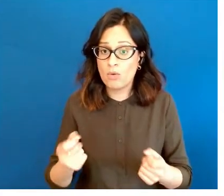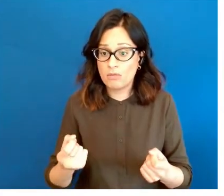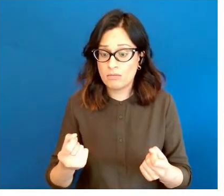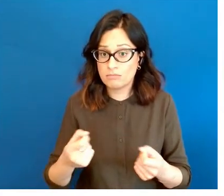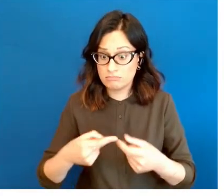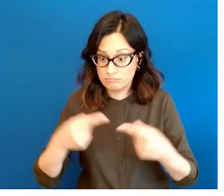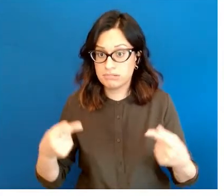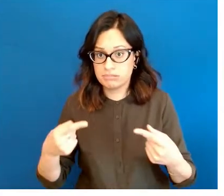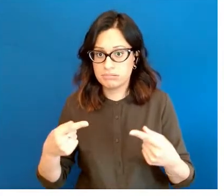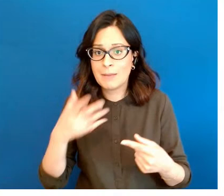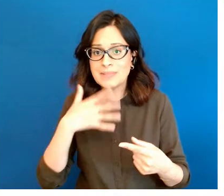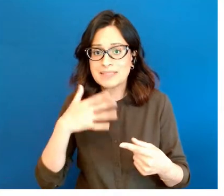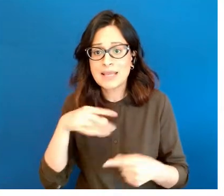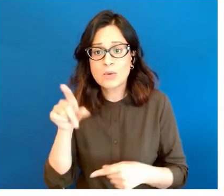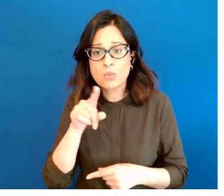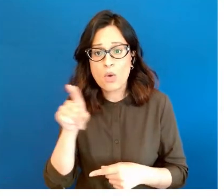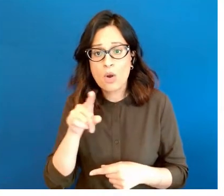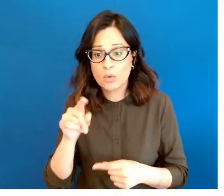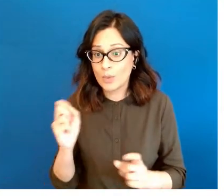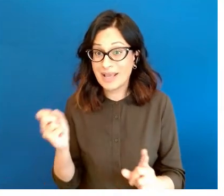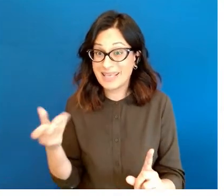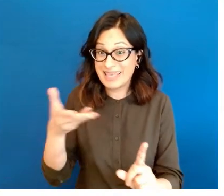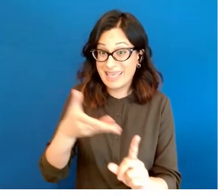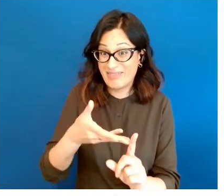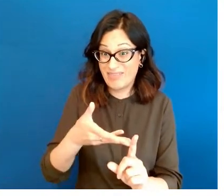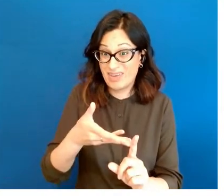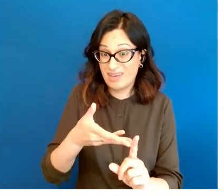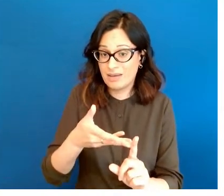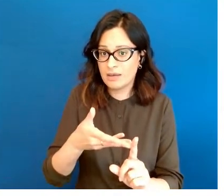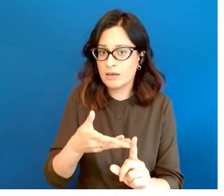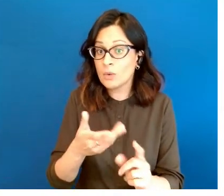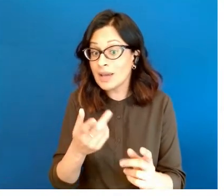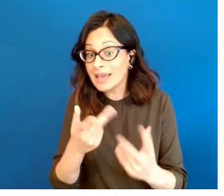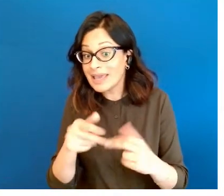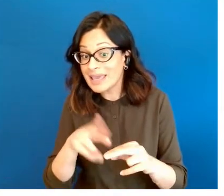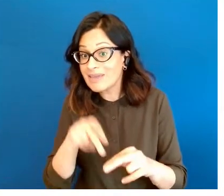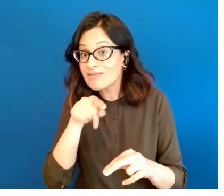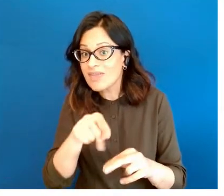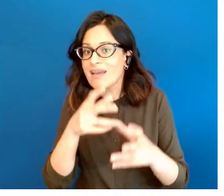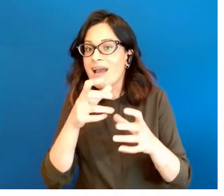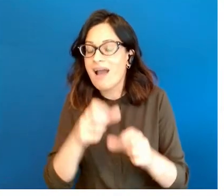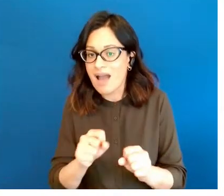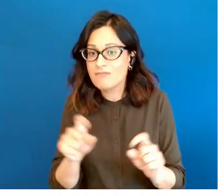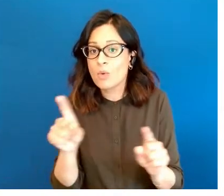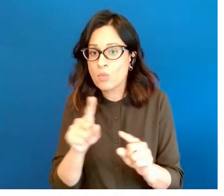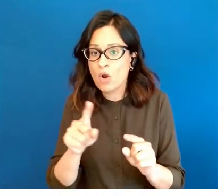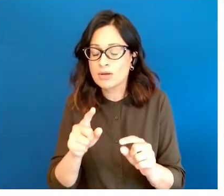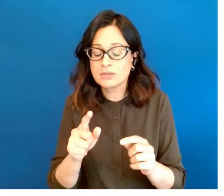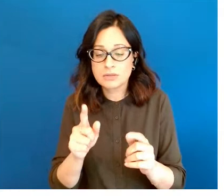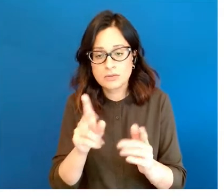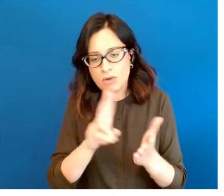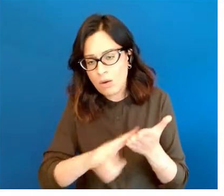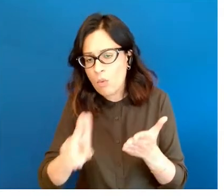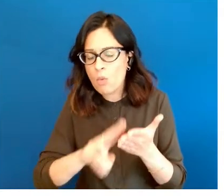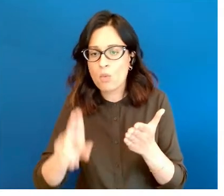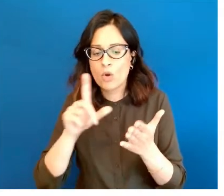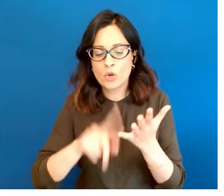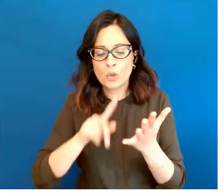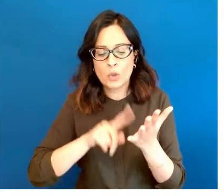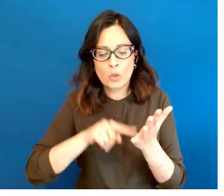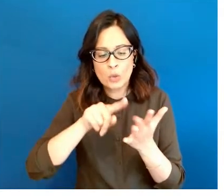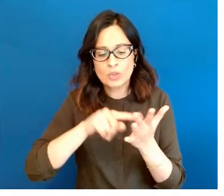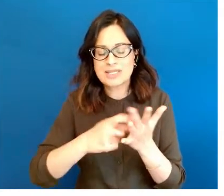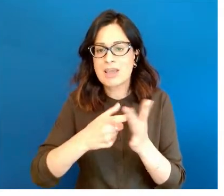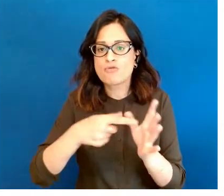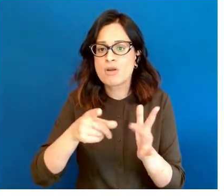giving patients adrenaline pens to patients with classical chronic urticaria or recurrent